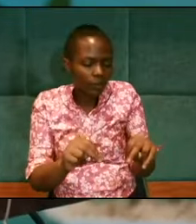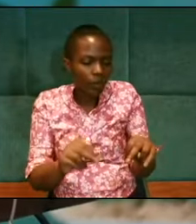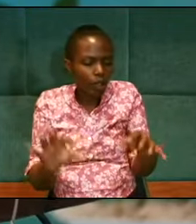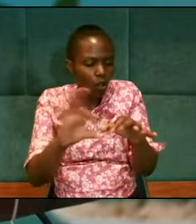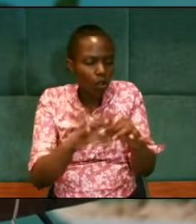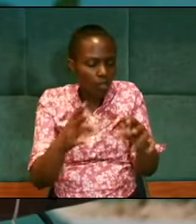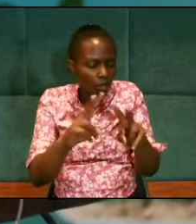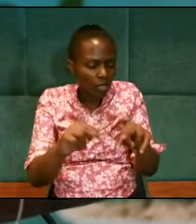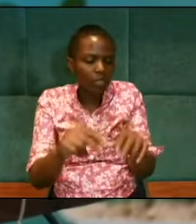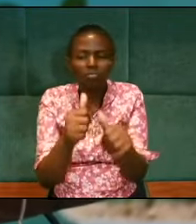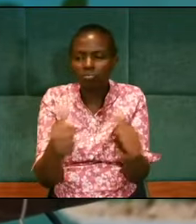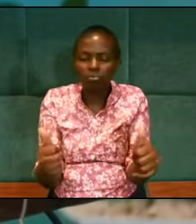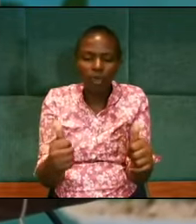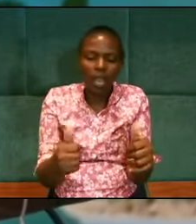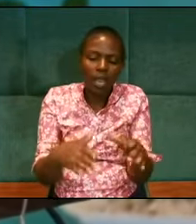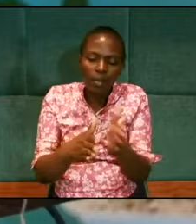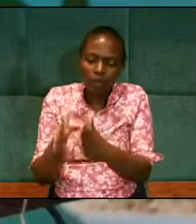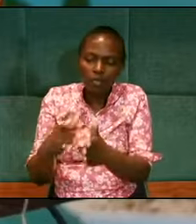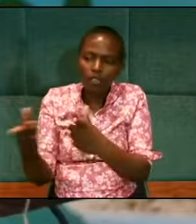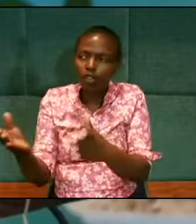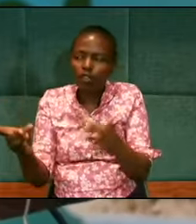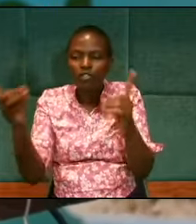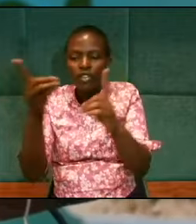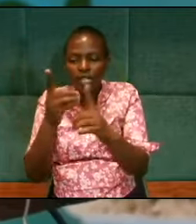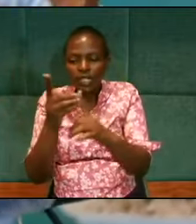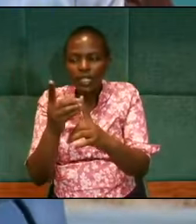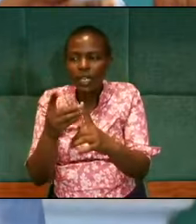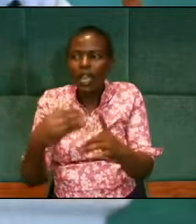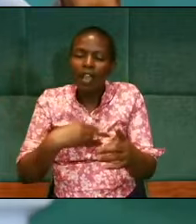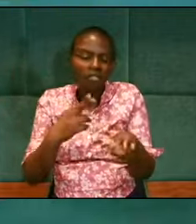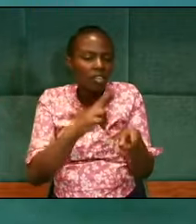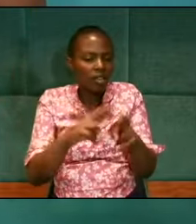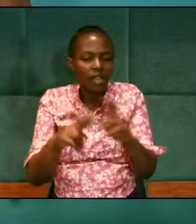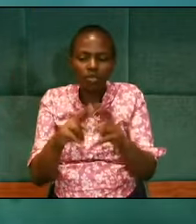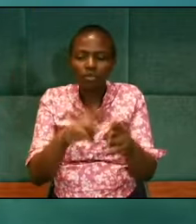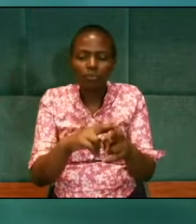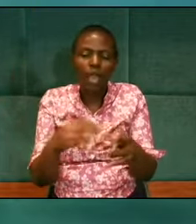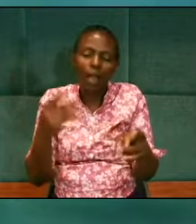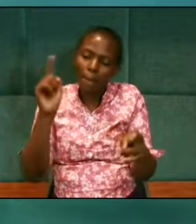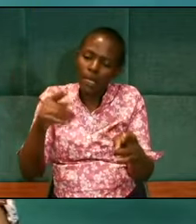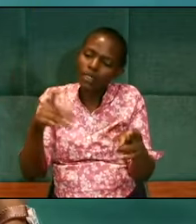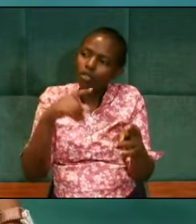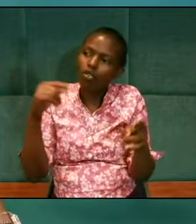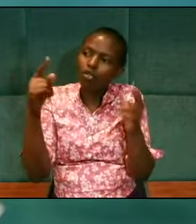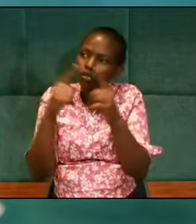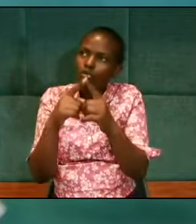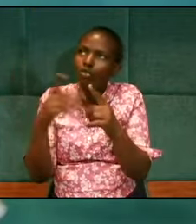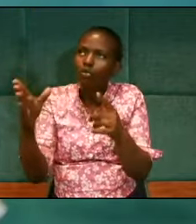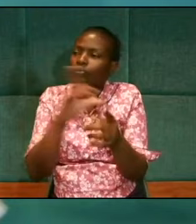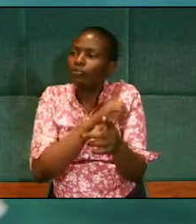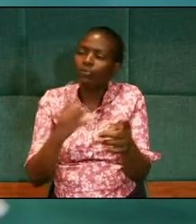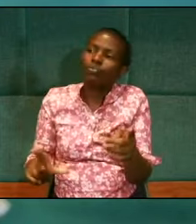work, the process of dating, the process of courtship, you need to commit to the God of heaven. This is where we pray the